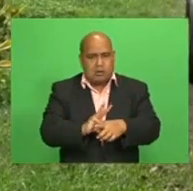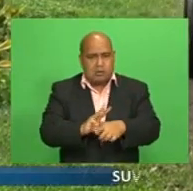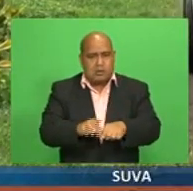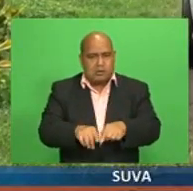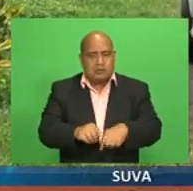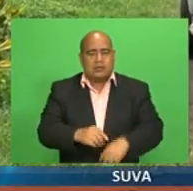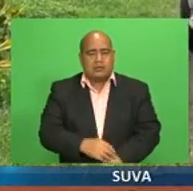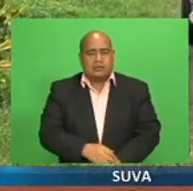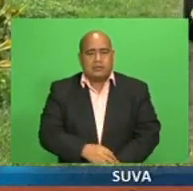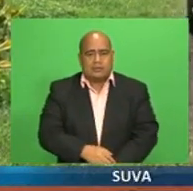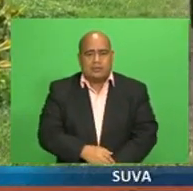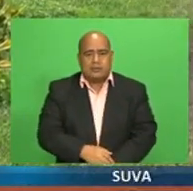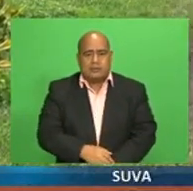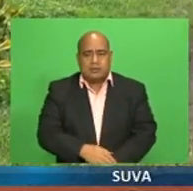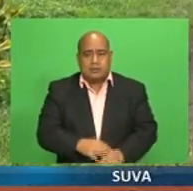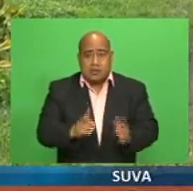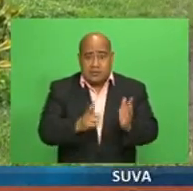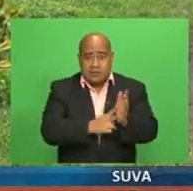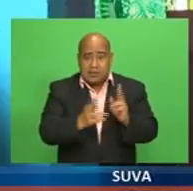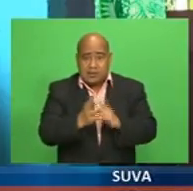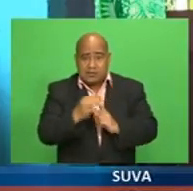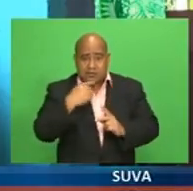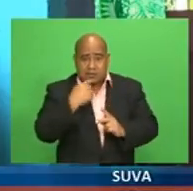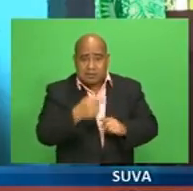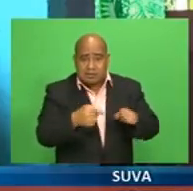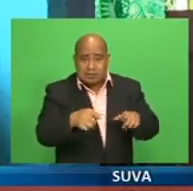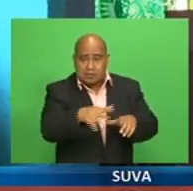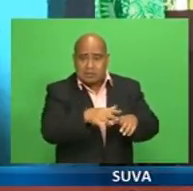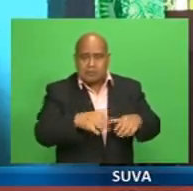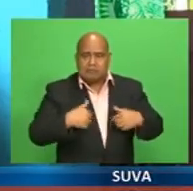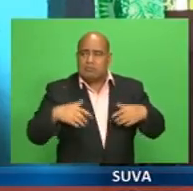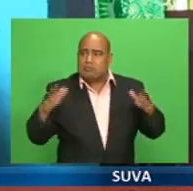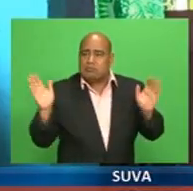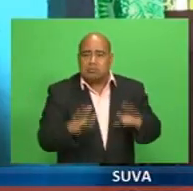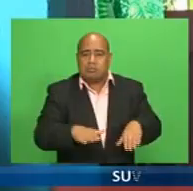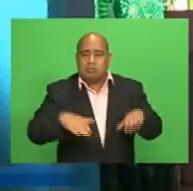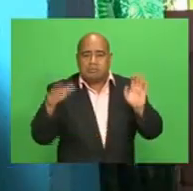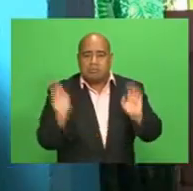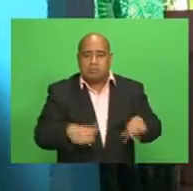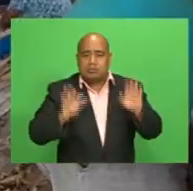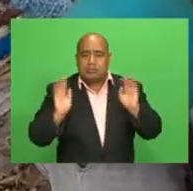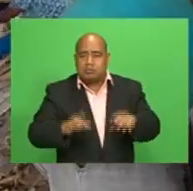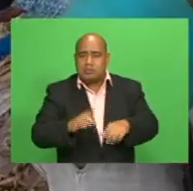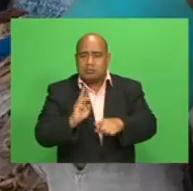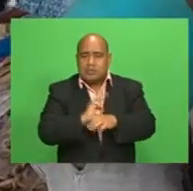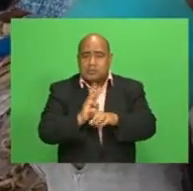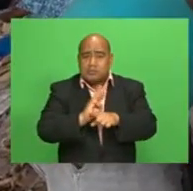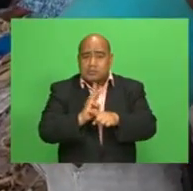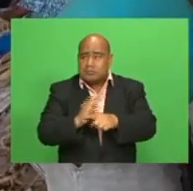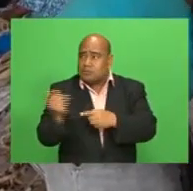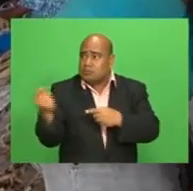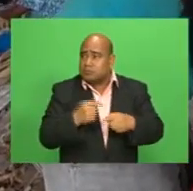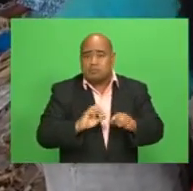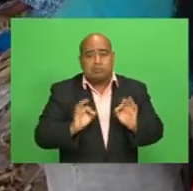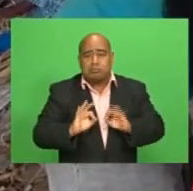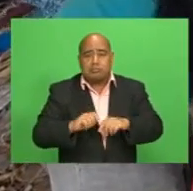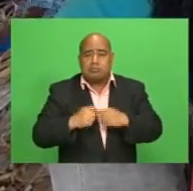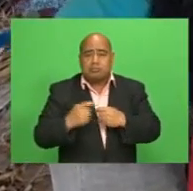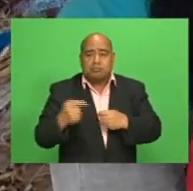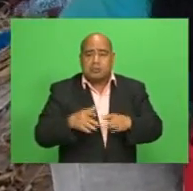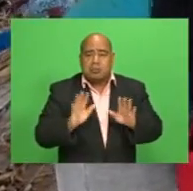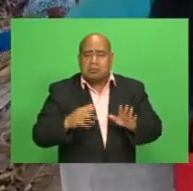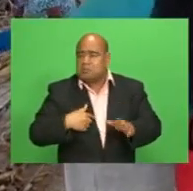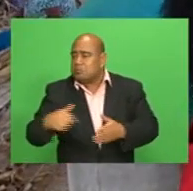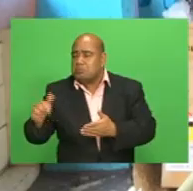Villagers say they were waiting for a visit from Walesi team for some time now, as they were unwilling to purchase from retailers who they claim were